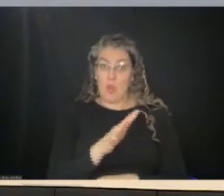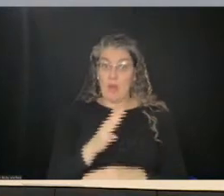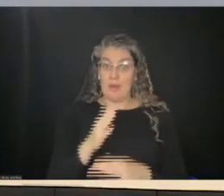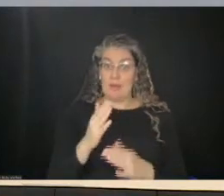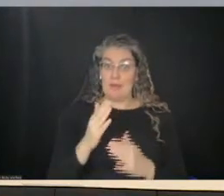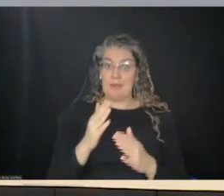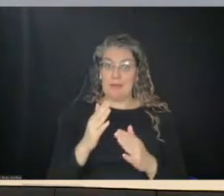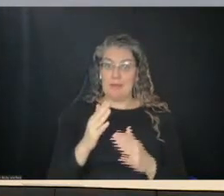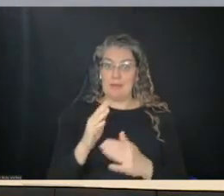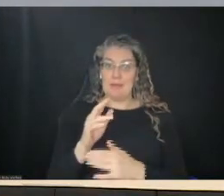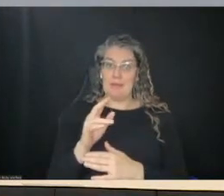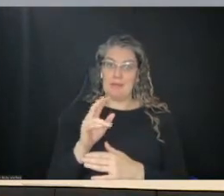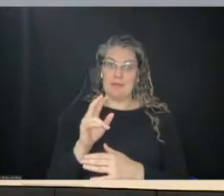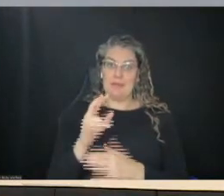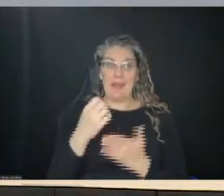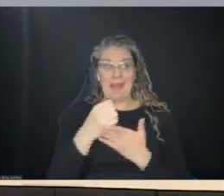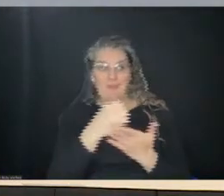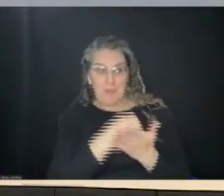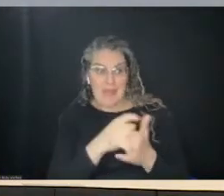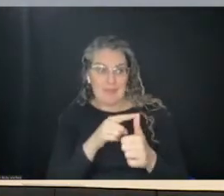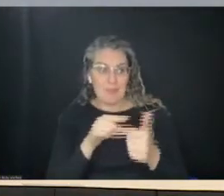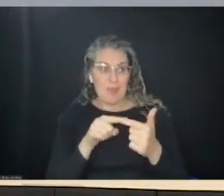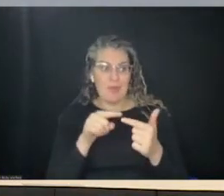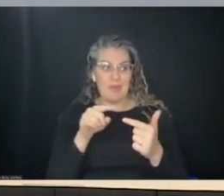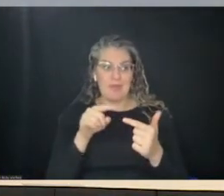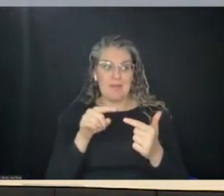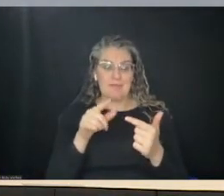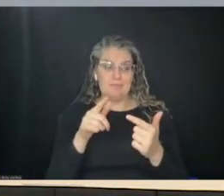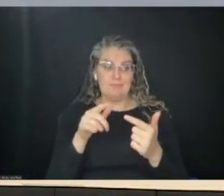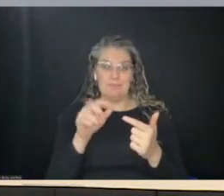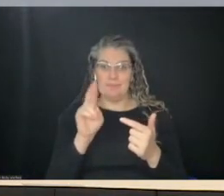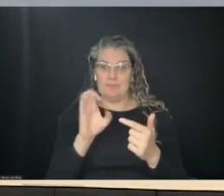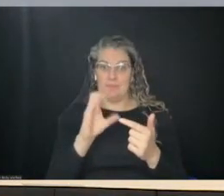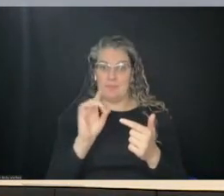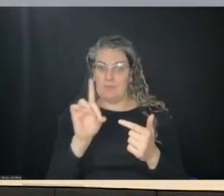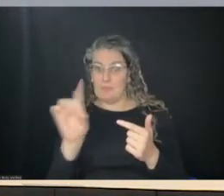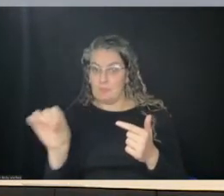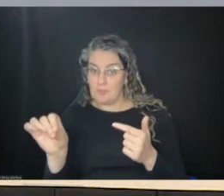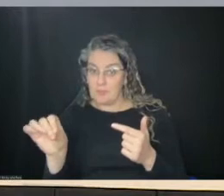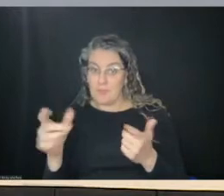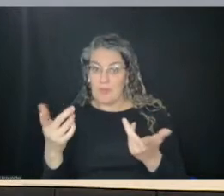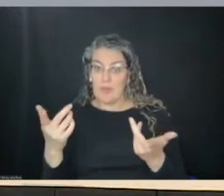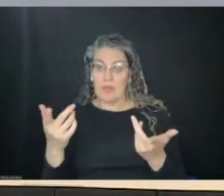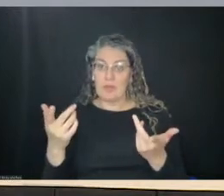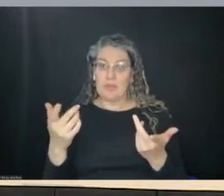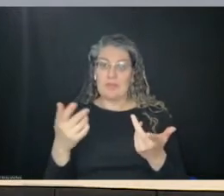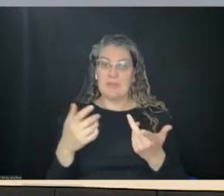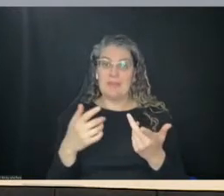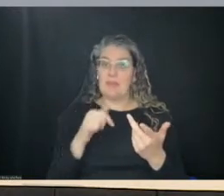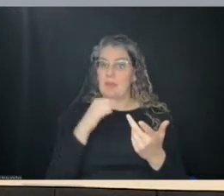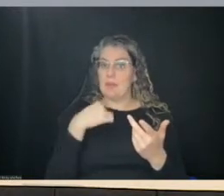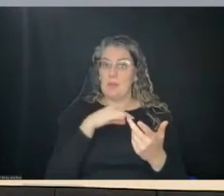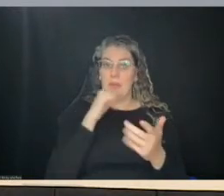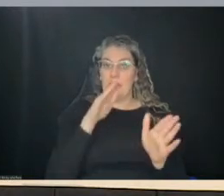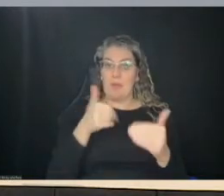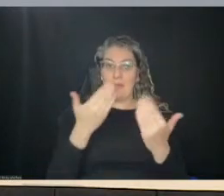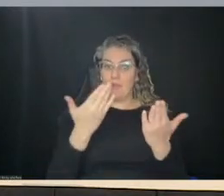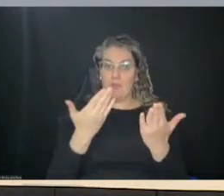about vaccine passports, vaccine records, and I think there is a distinction. We are certainly not recommending vaccine